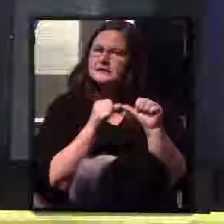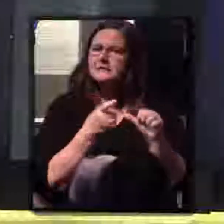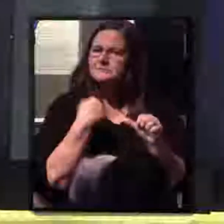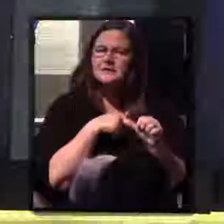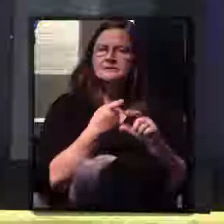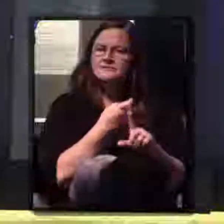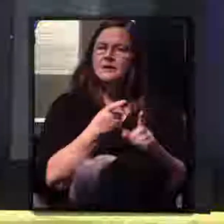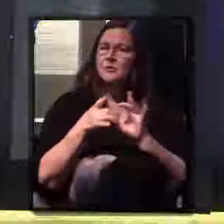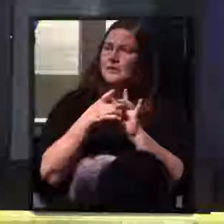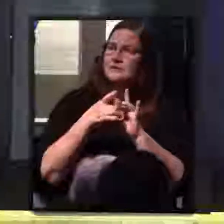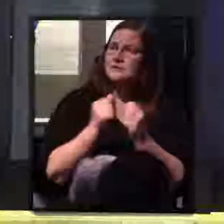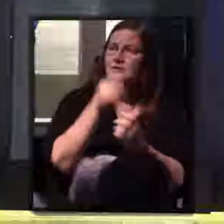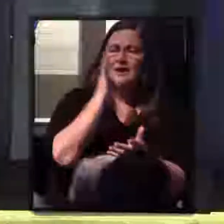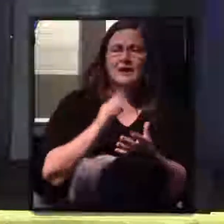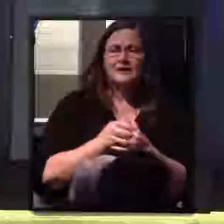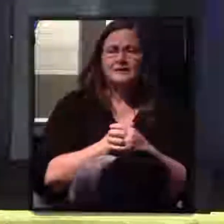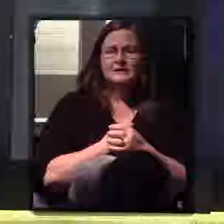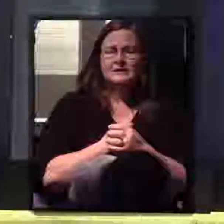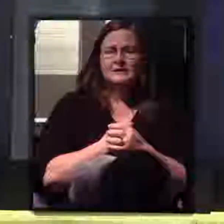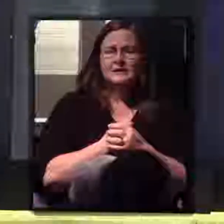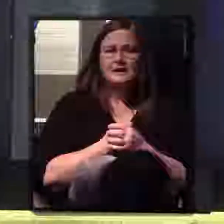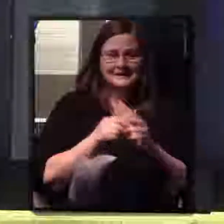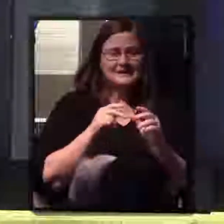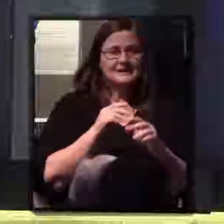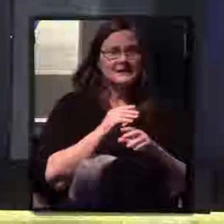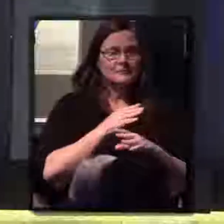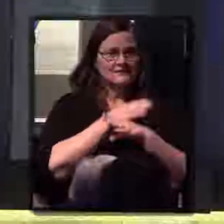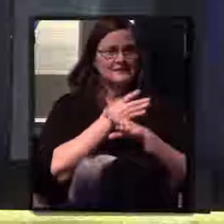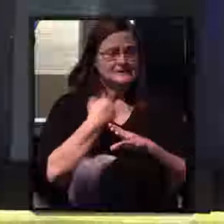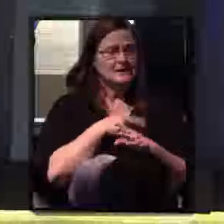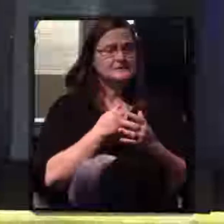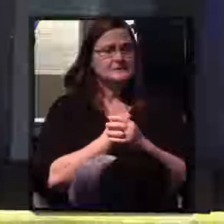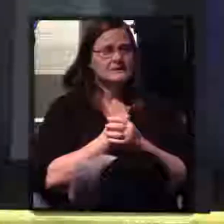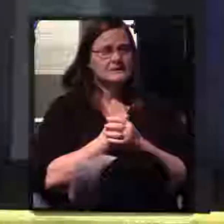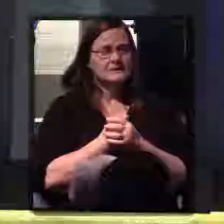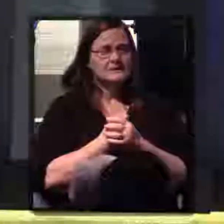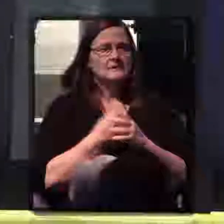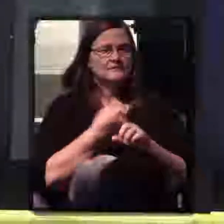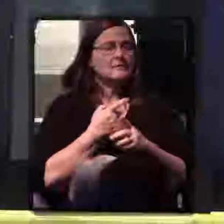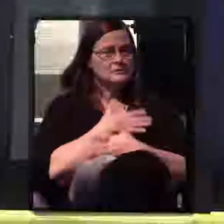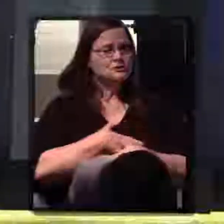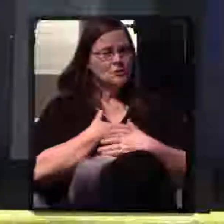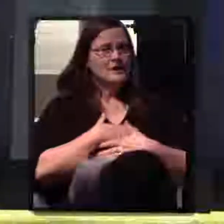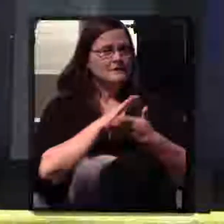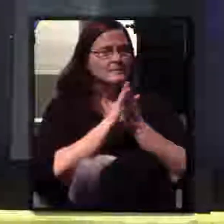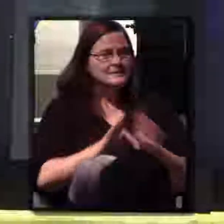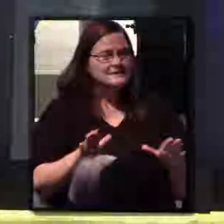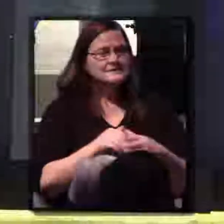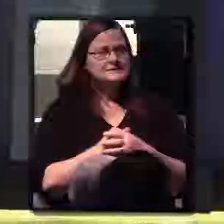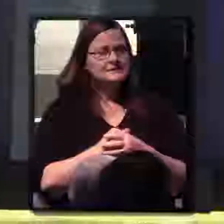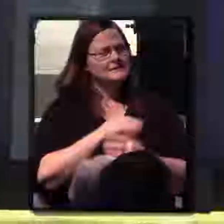the cycle of insanity that keeps us from a relationship with God and that keeps us